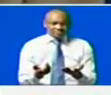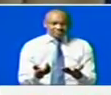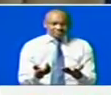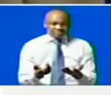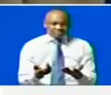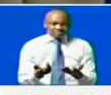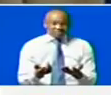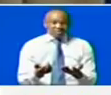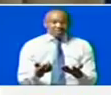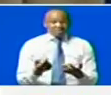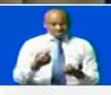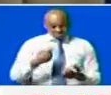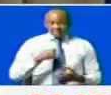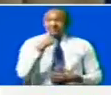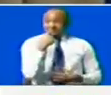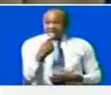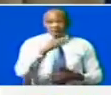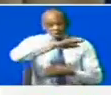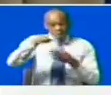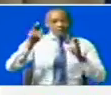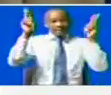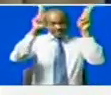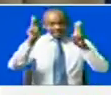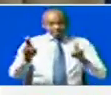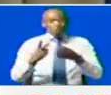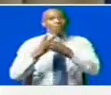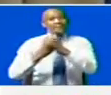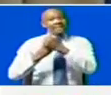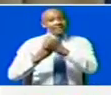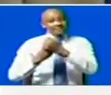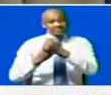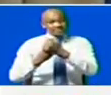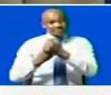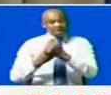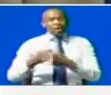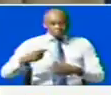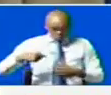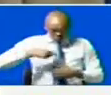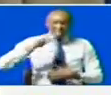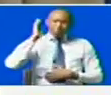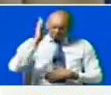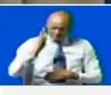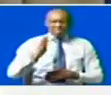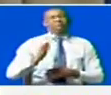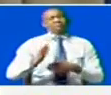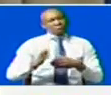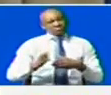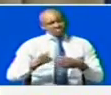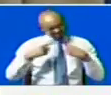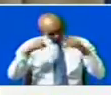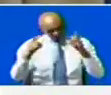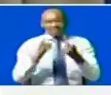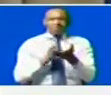And I tell all our international partners that we will get through